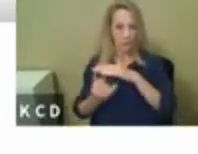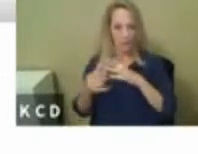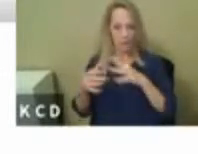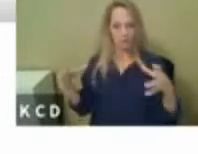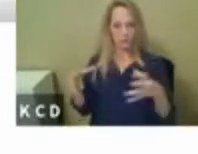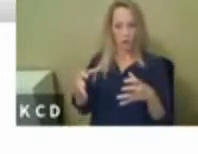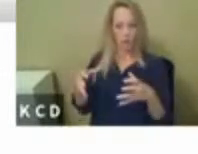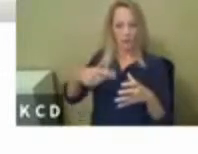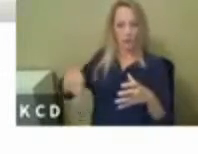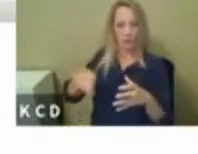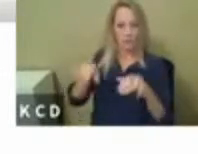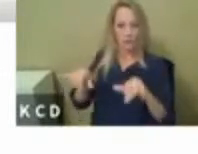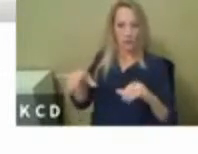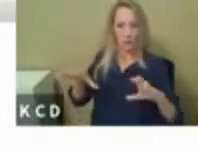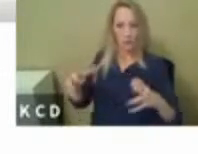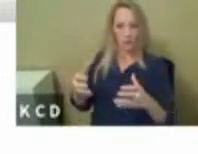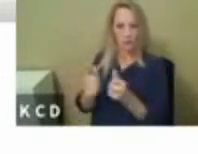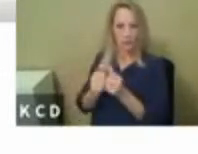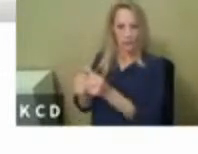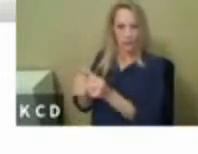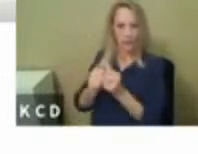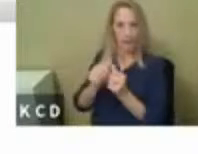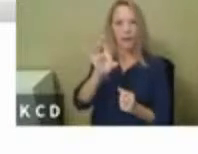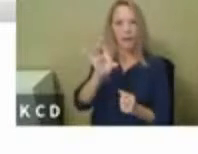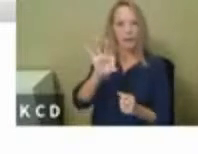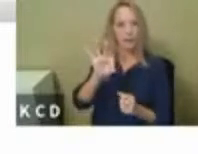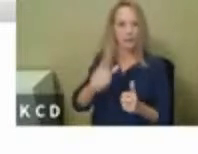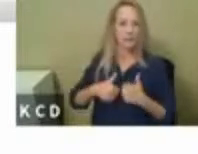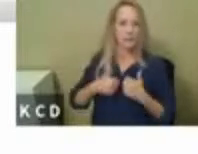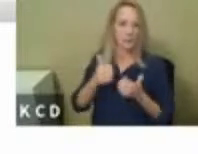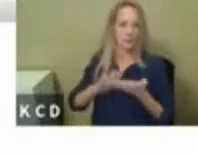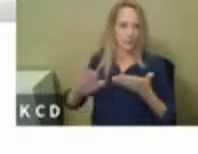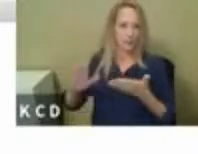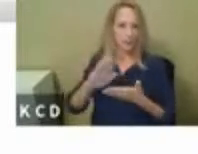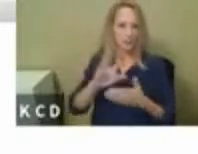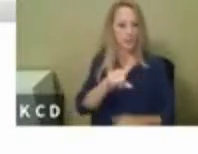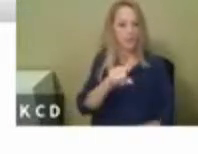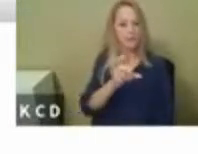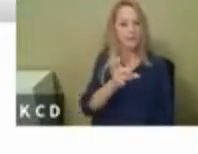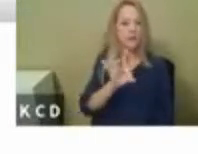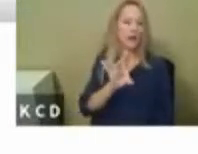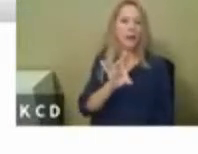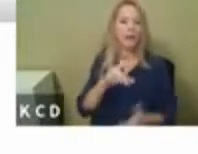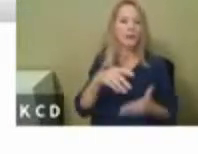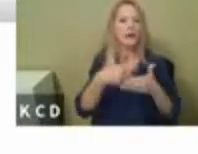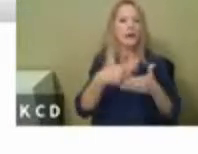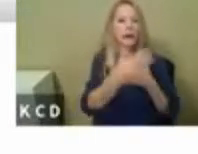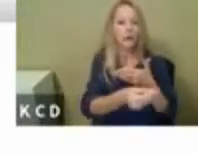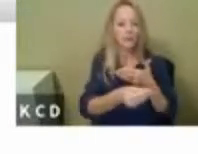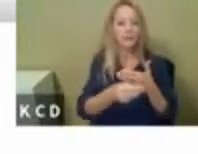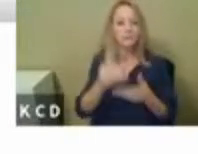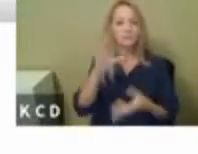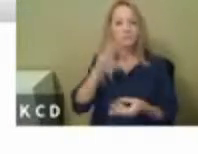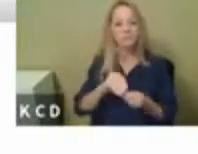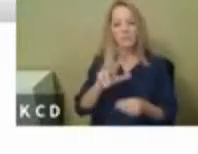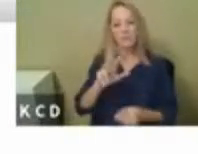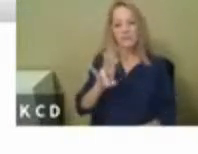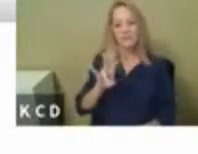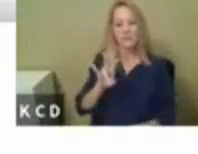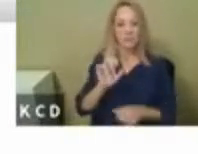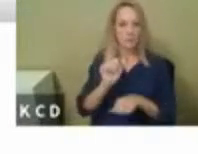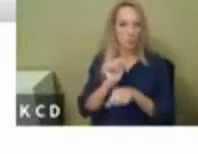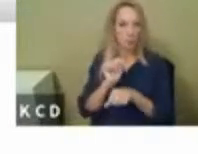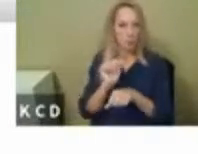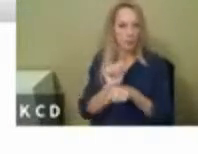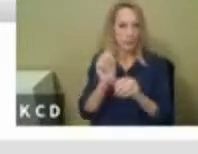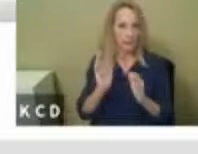together. 89 of those are on campus, 178 off campus of the students, and 37 employees. So let's